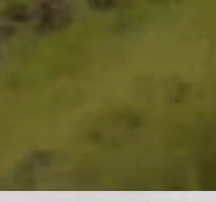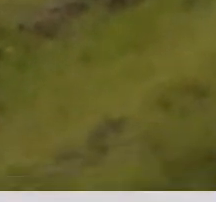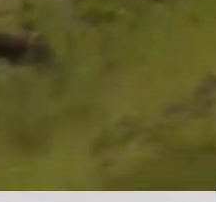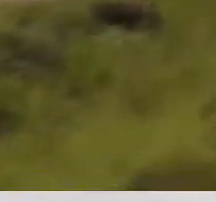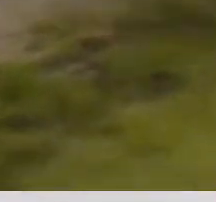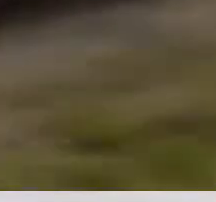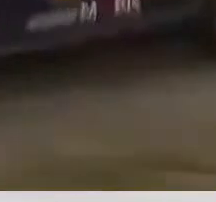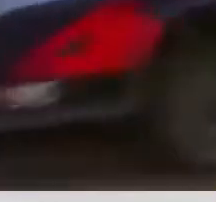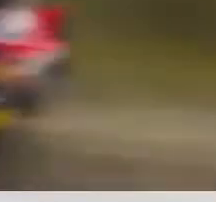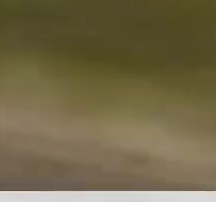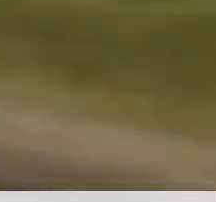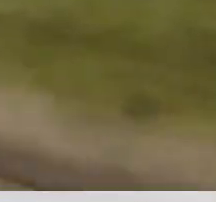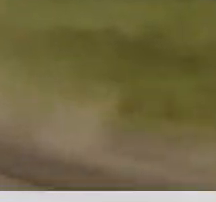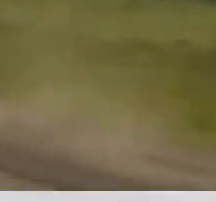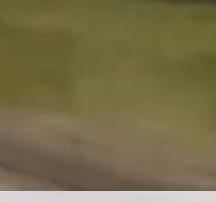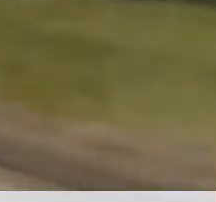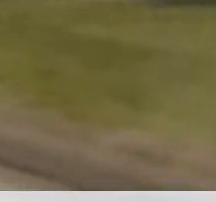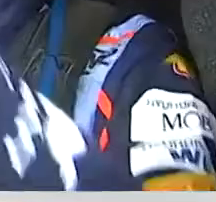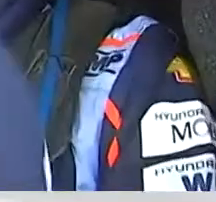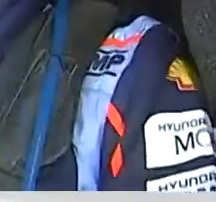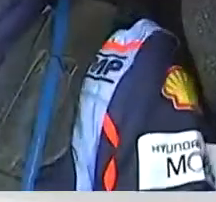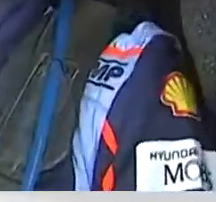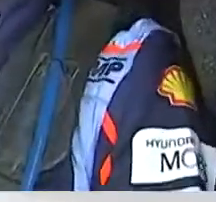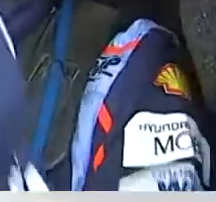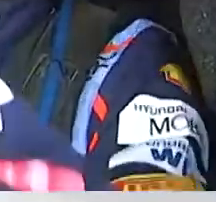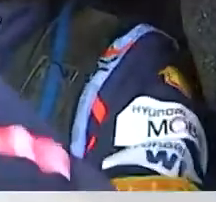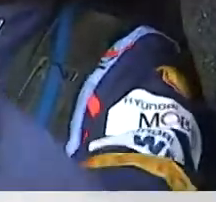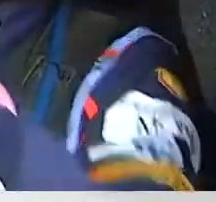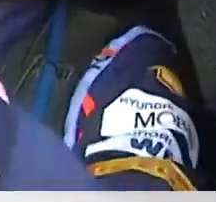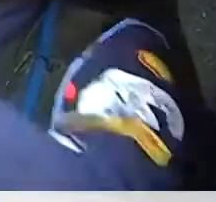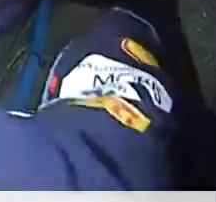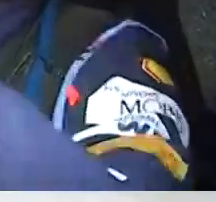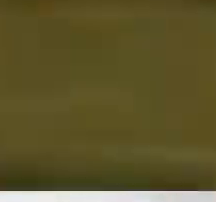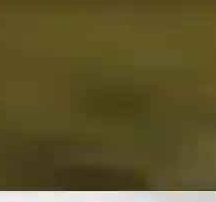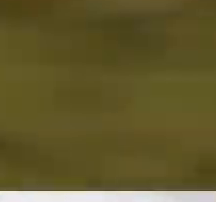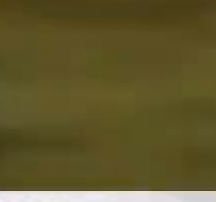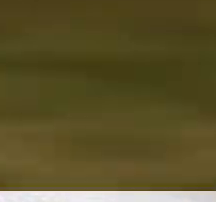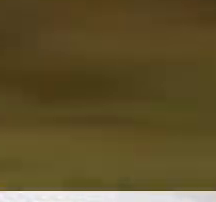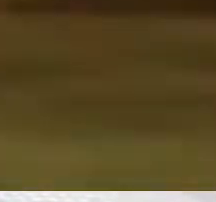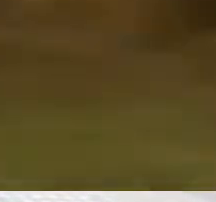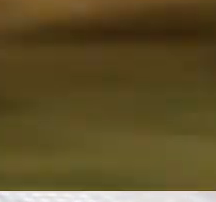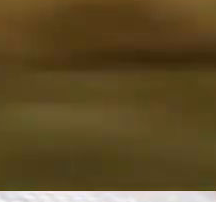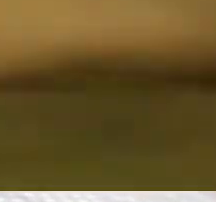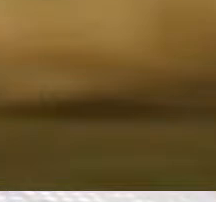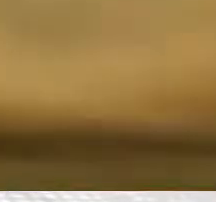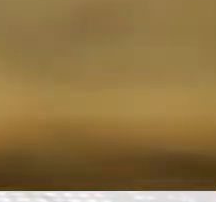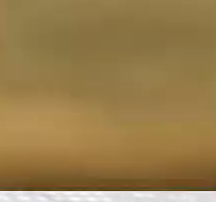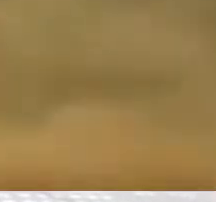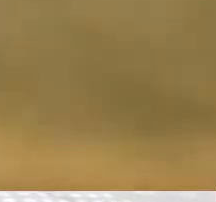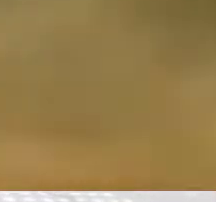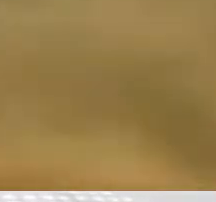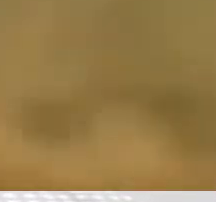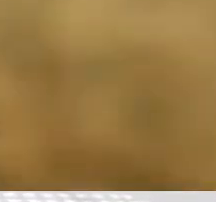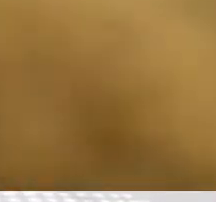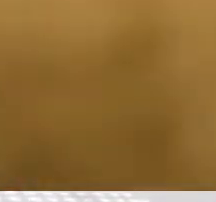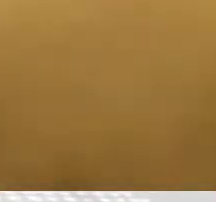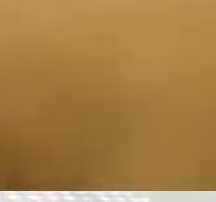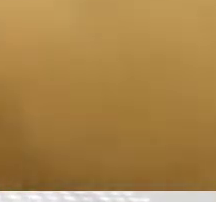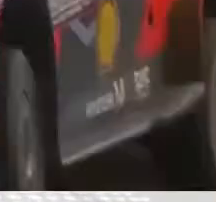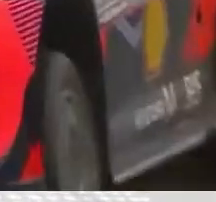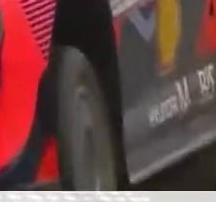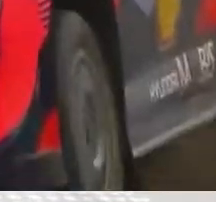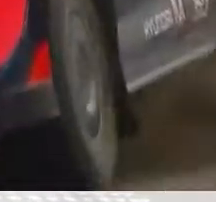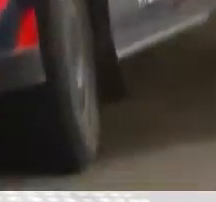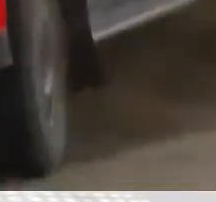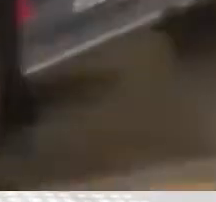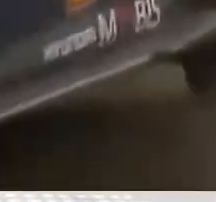after damaging a third prop shaft of the week. Danny Sordo was hanging on to fifth place, but battling a lack of power steering on some